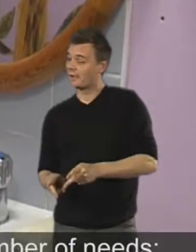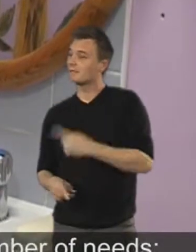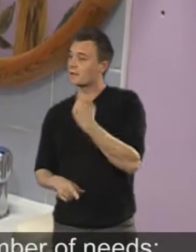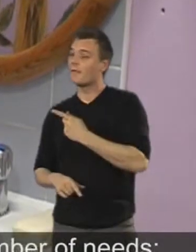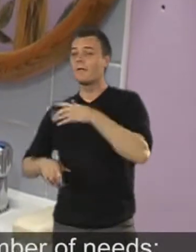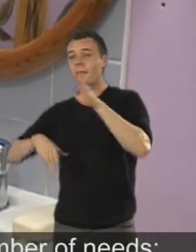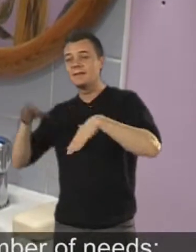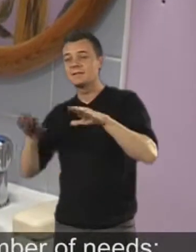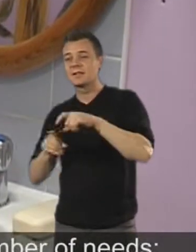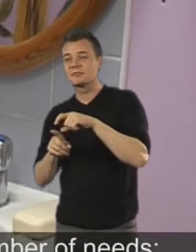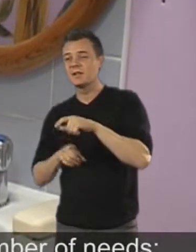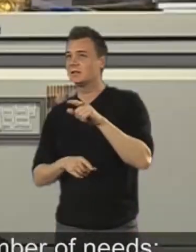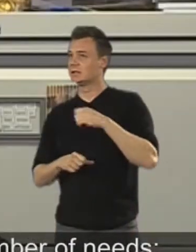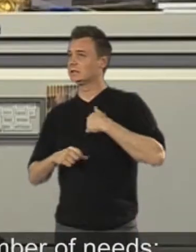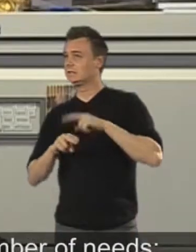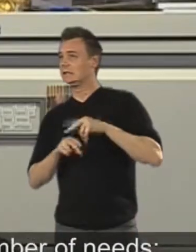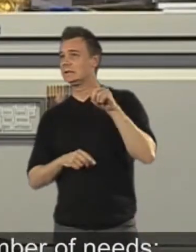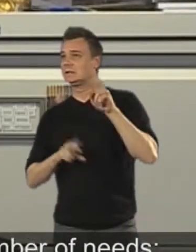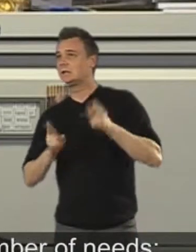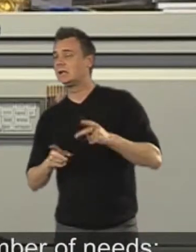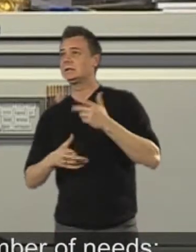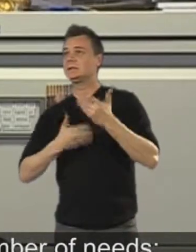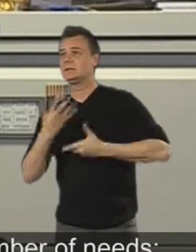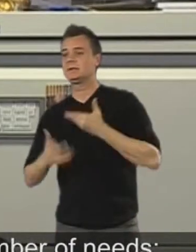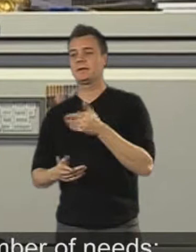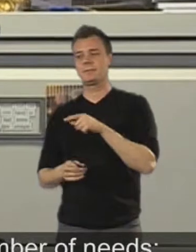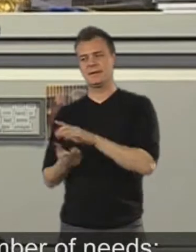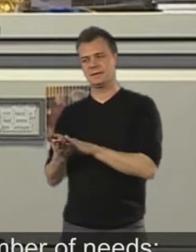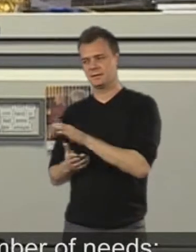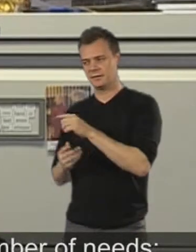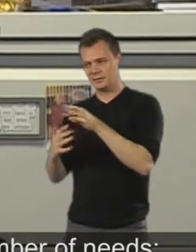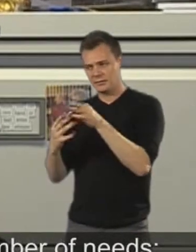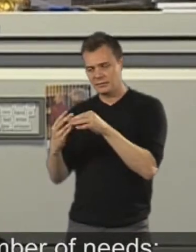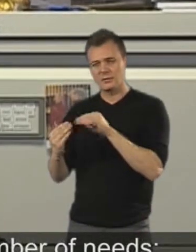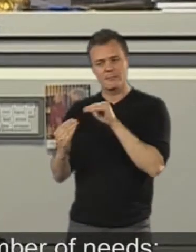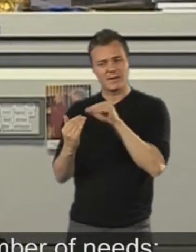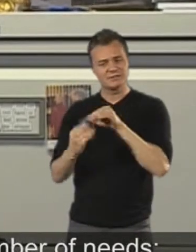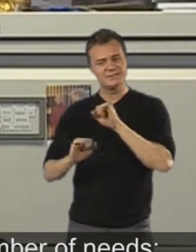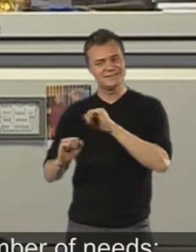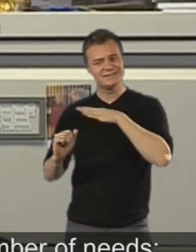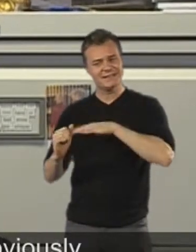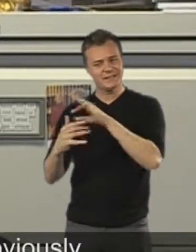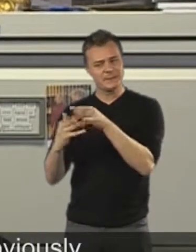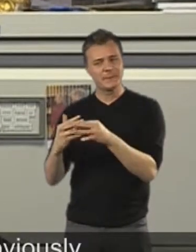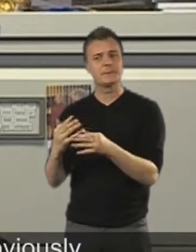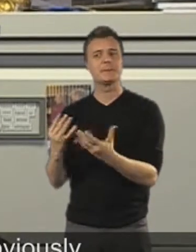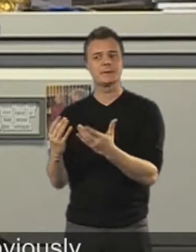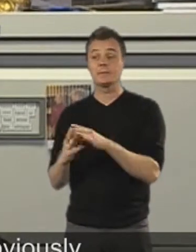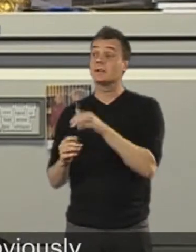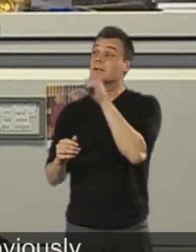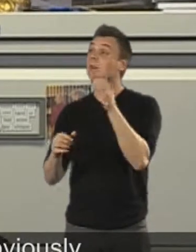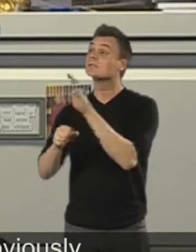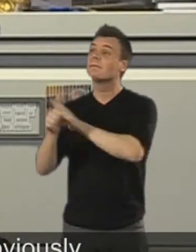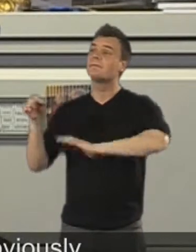decorator. And I think that exercise met a number of needs. It met the need in terms of creating a nicer